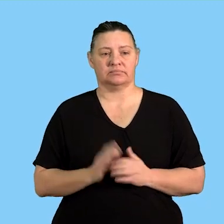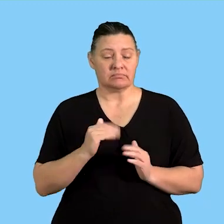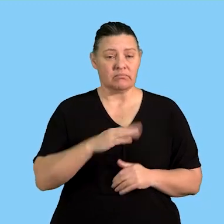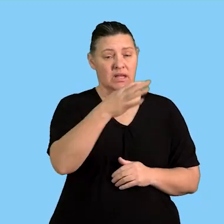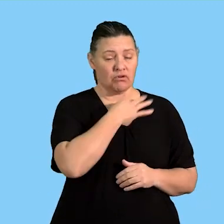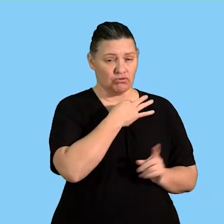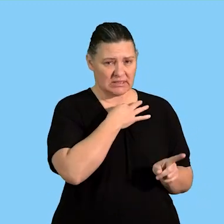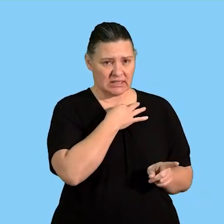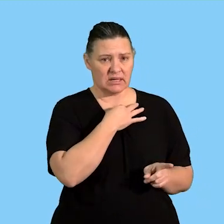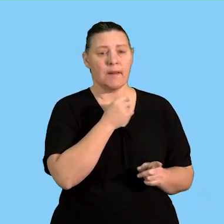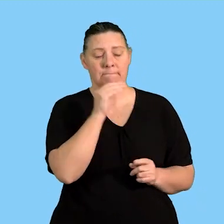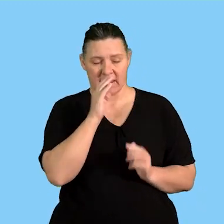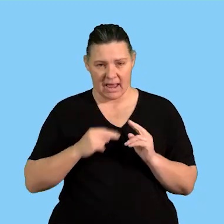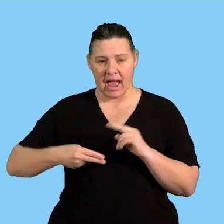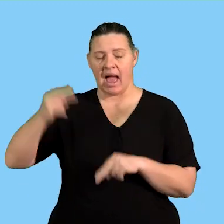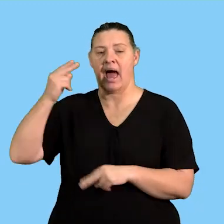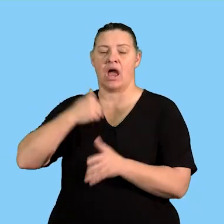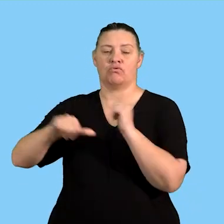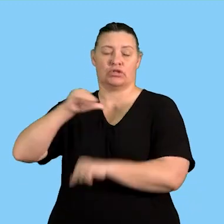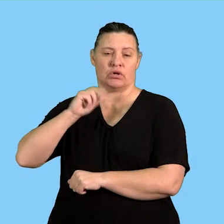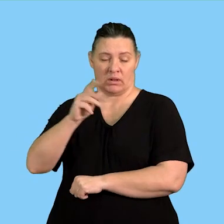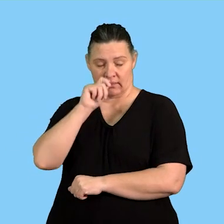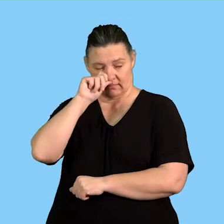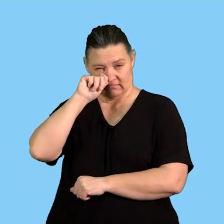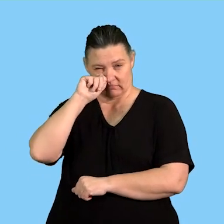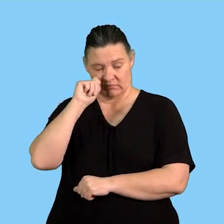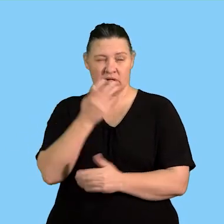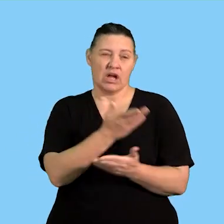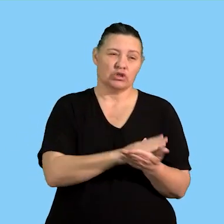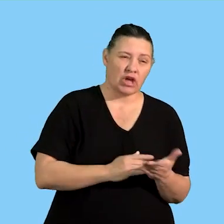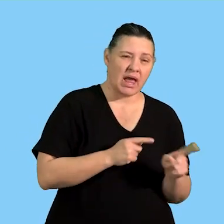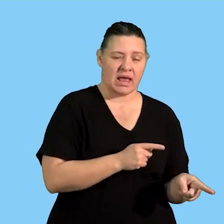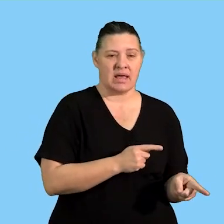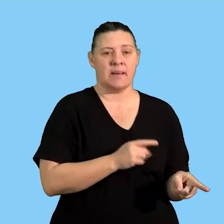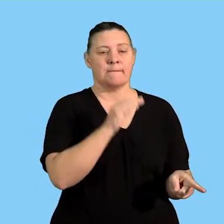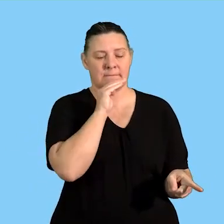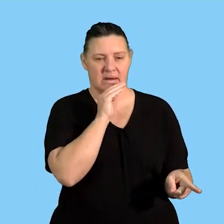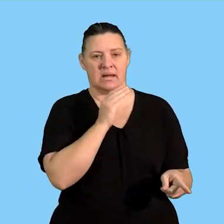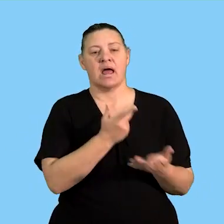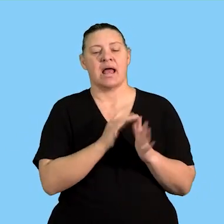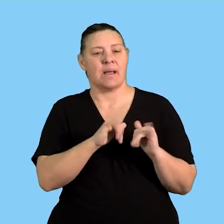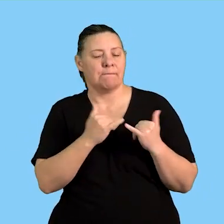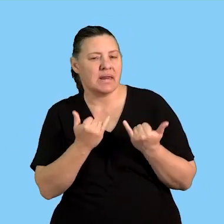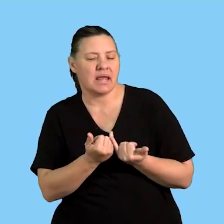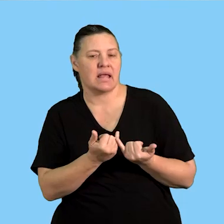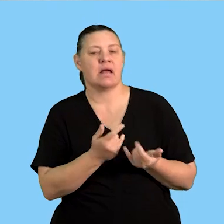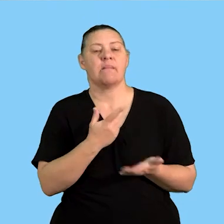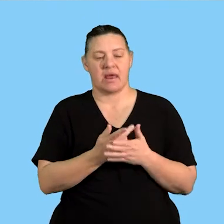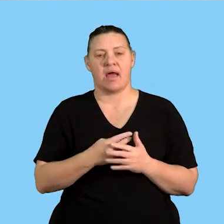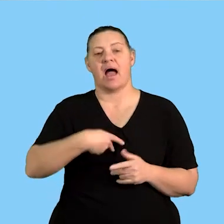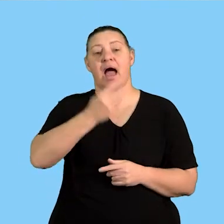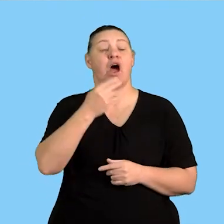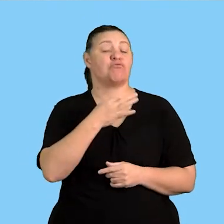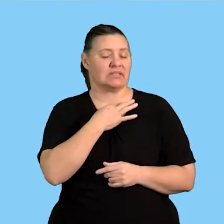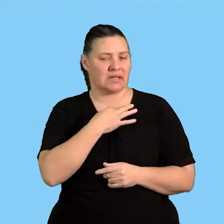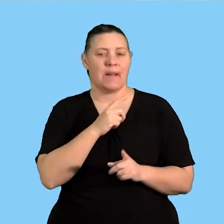investment would yield you higher return. For example, investing in shares, which means investing in a company, can be higher risk, but